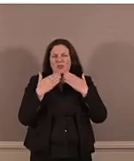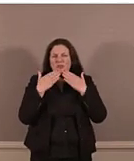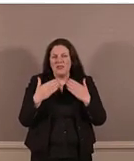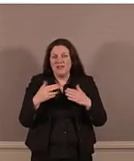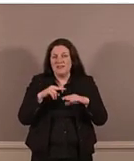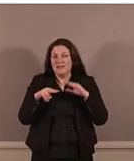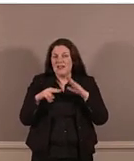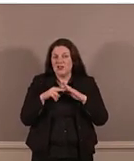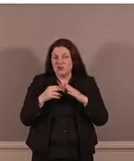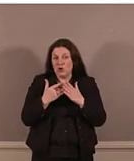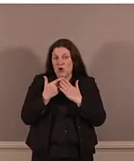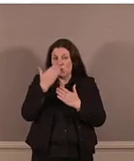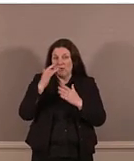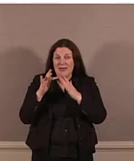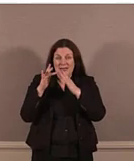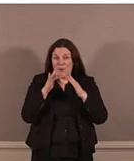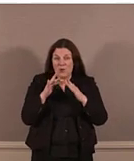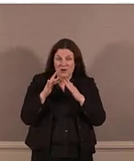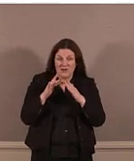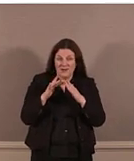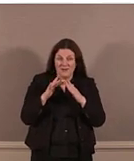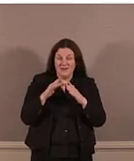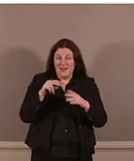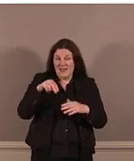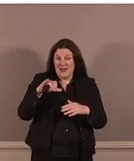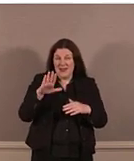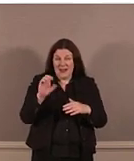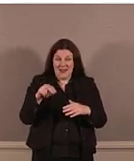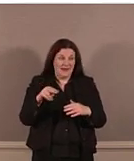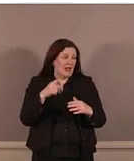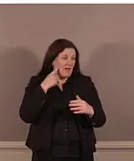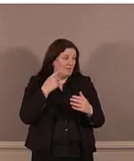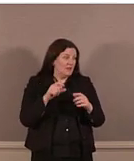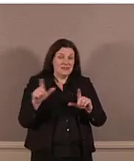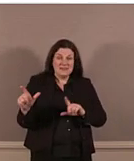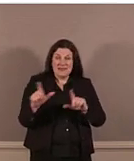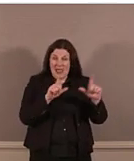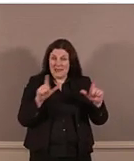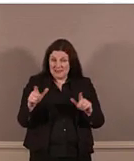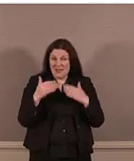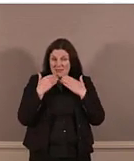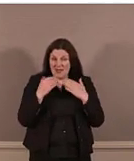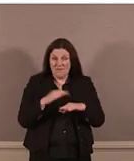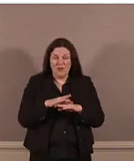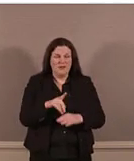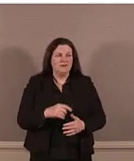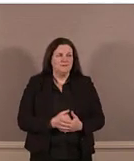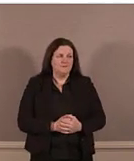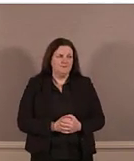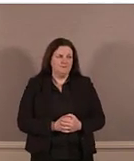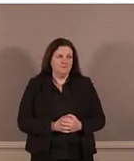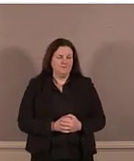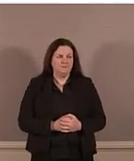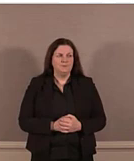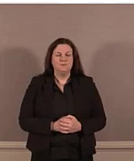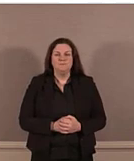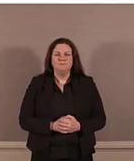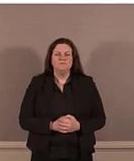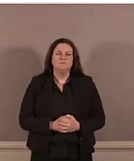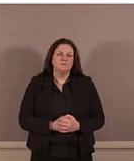National Learning Network who provided me with these slides, and I'd like to thank them for that. Further education